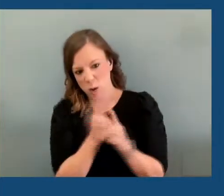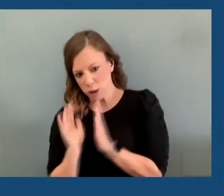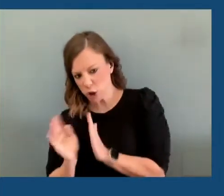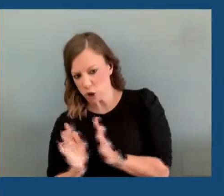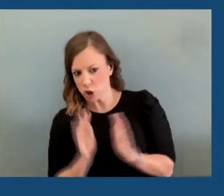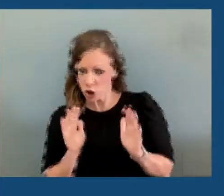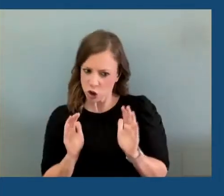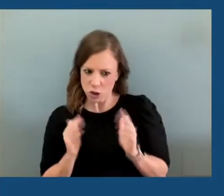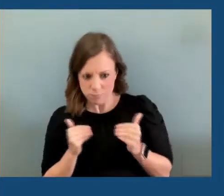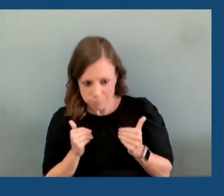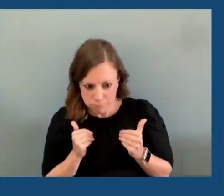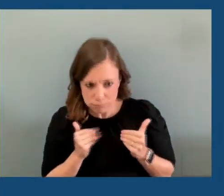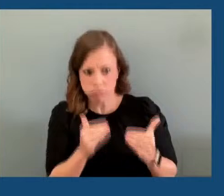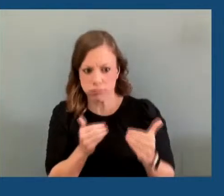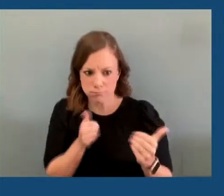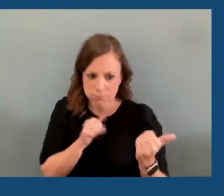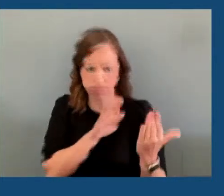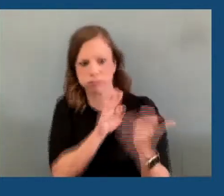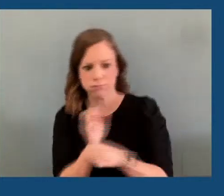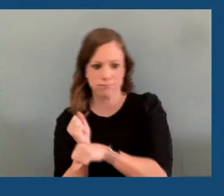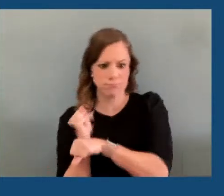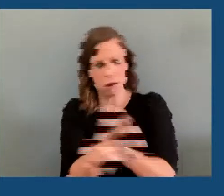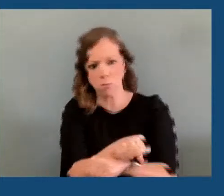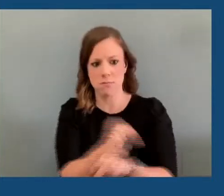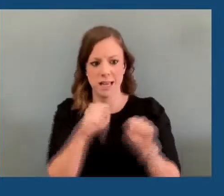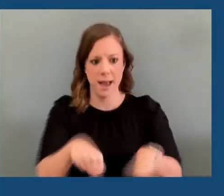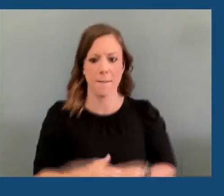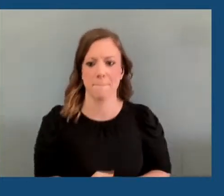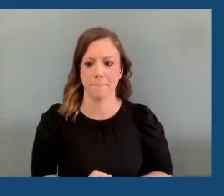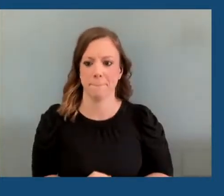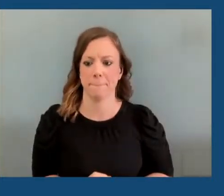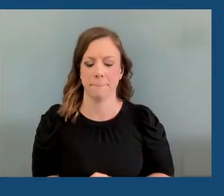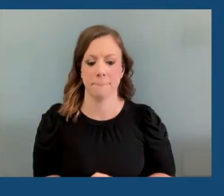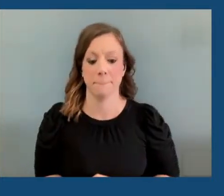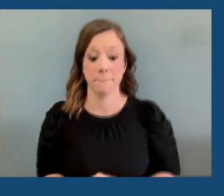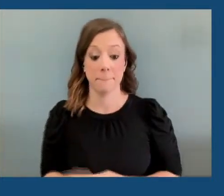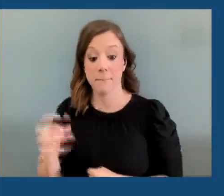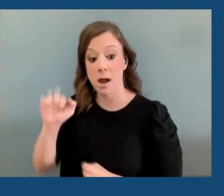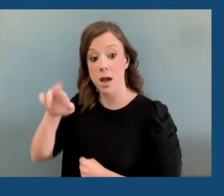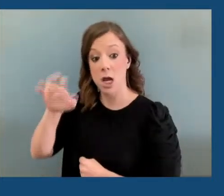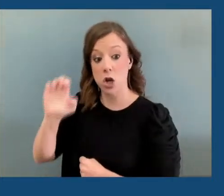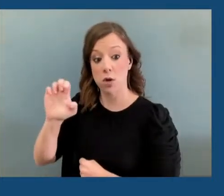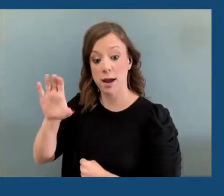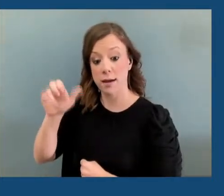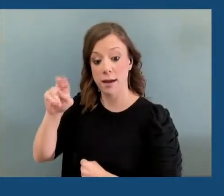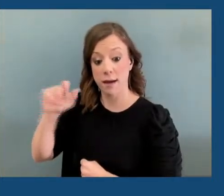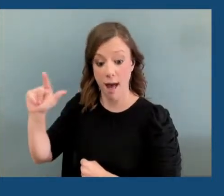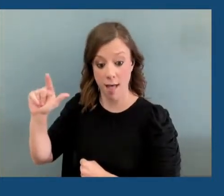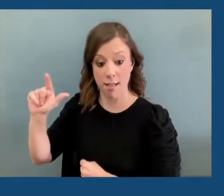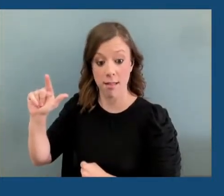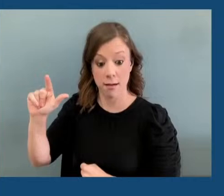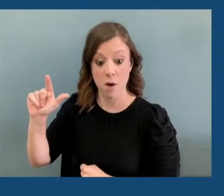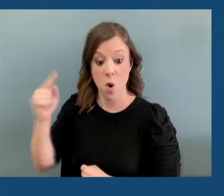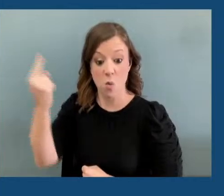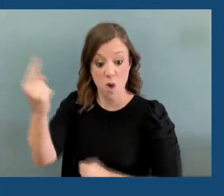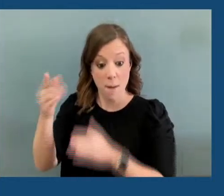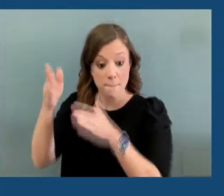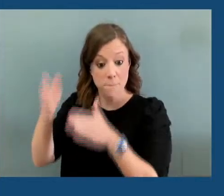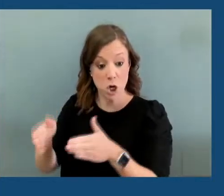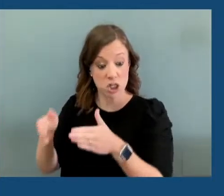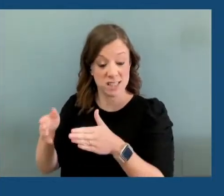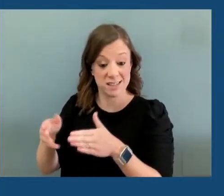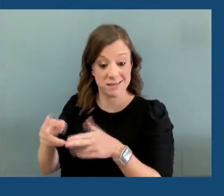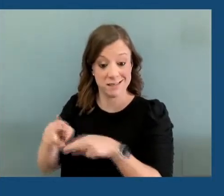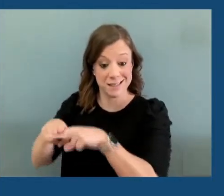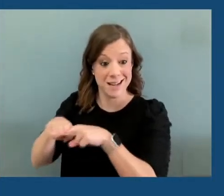why 200 years ago, one person sitting in a debtor's prison because he couldn't get his products to market and owed a lot of debt,